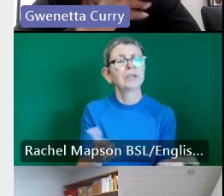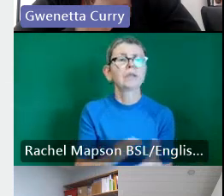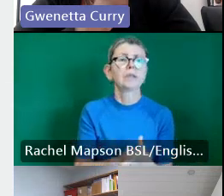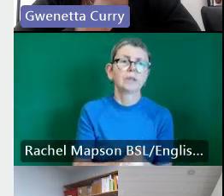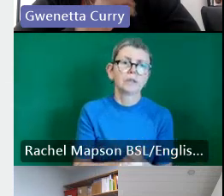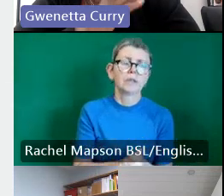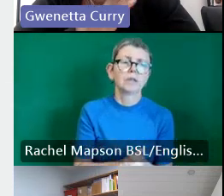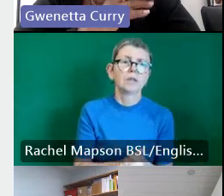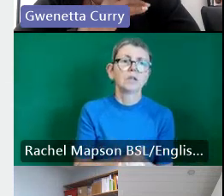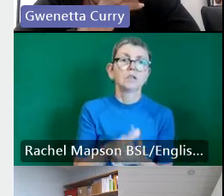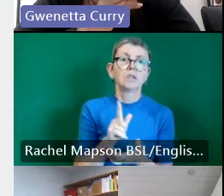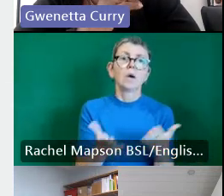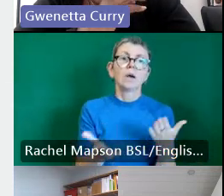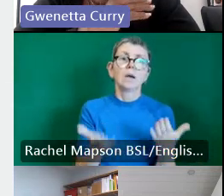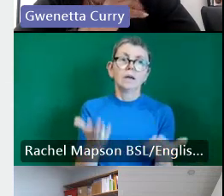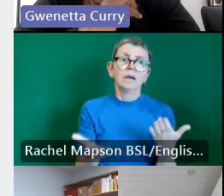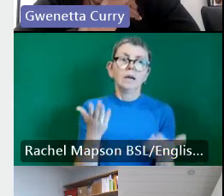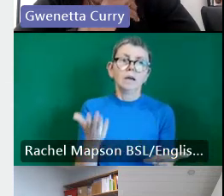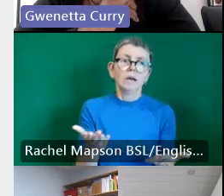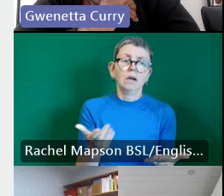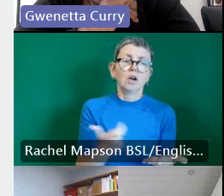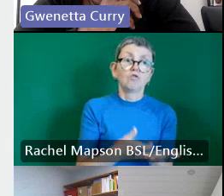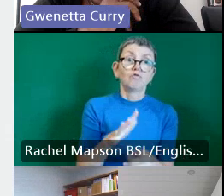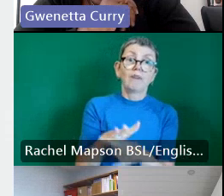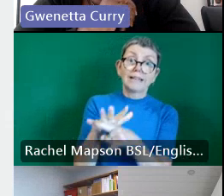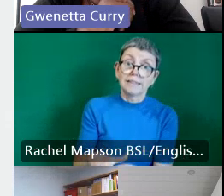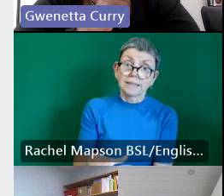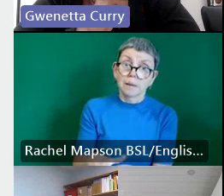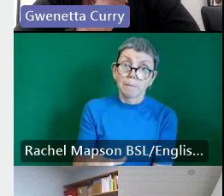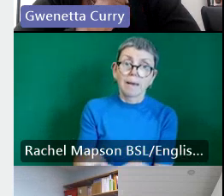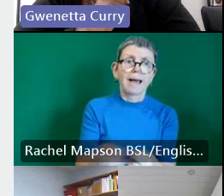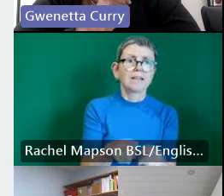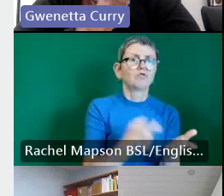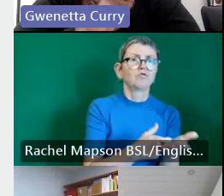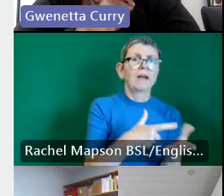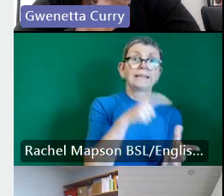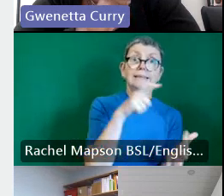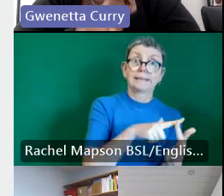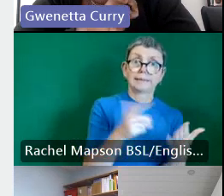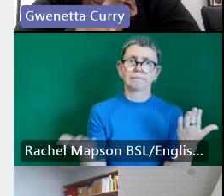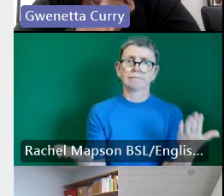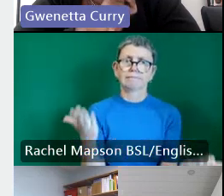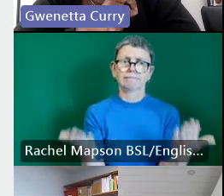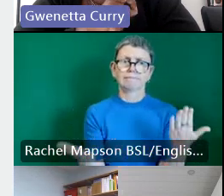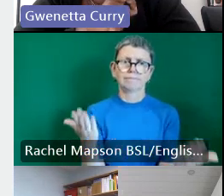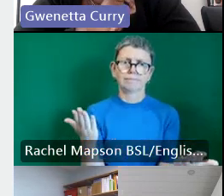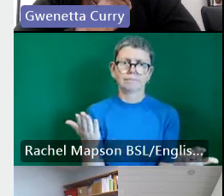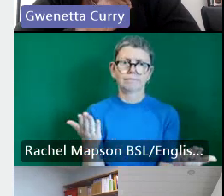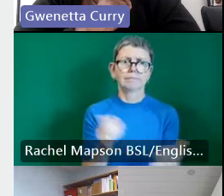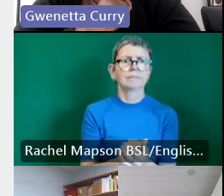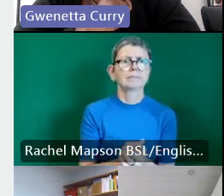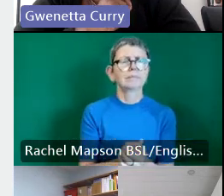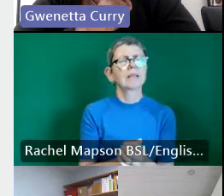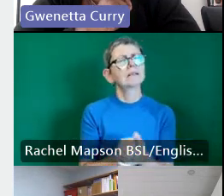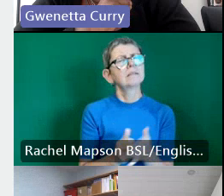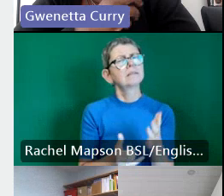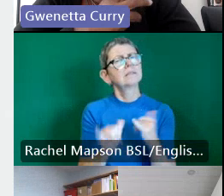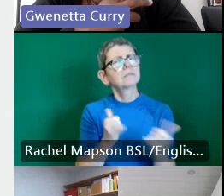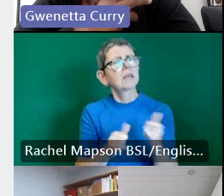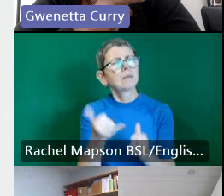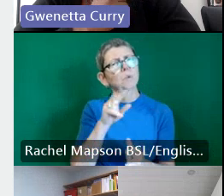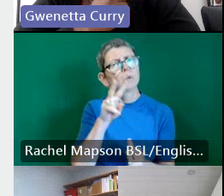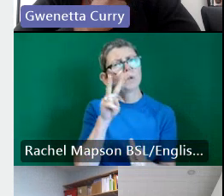just a comparison definition of racism versus race. Sometimes when you look at the analysis done